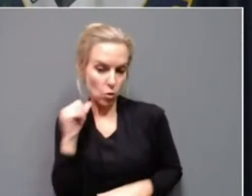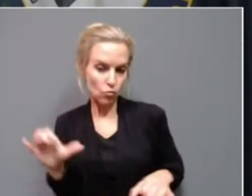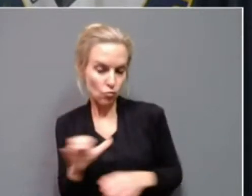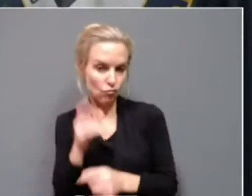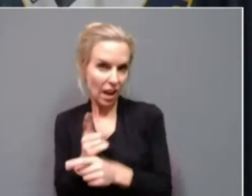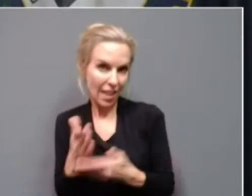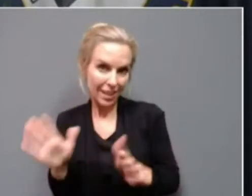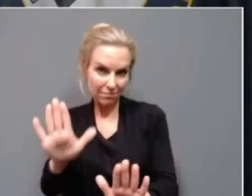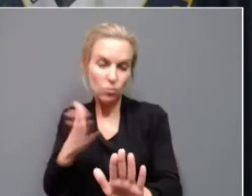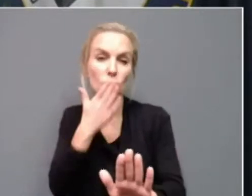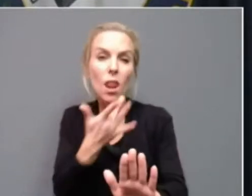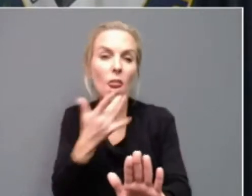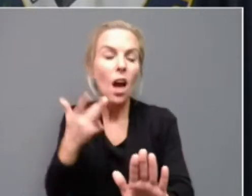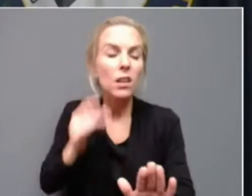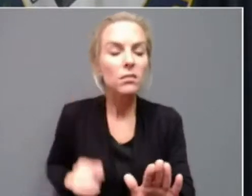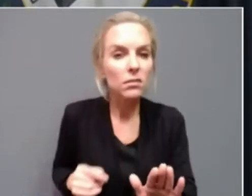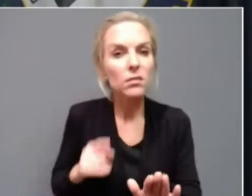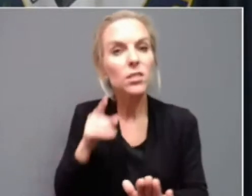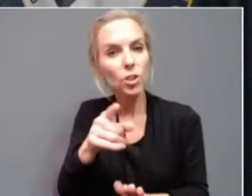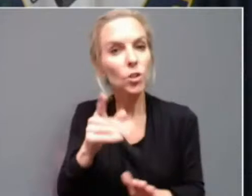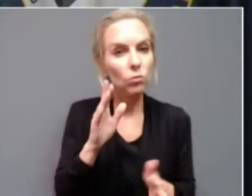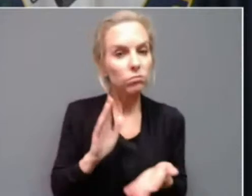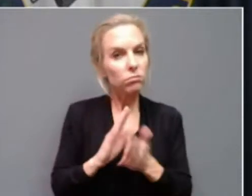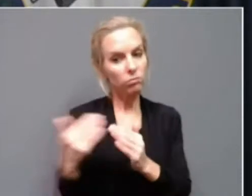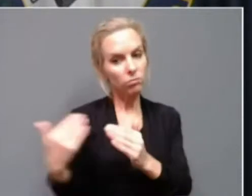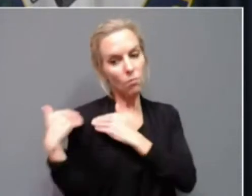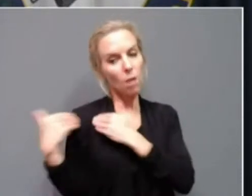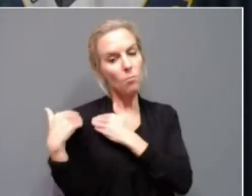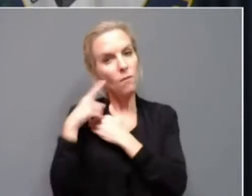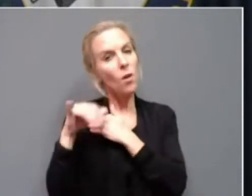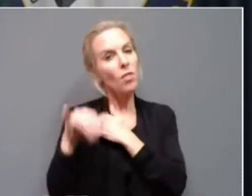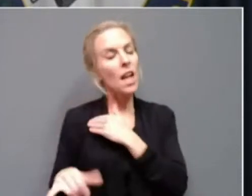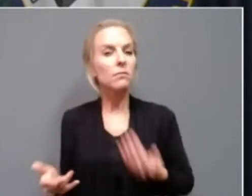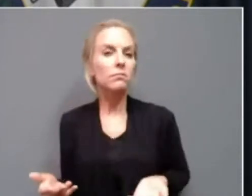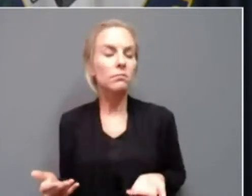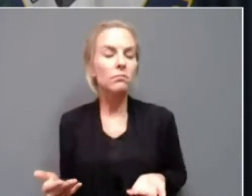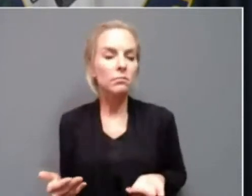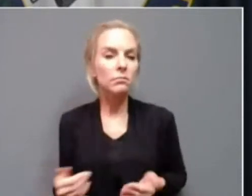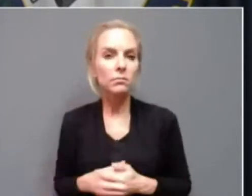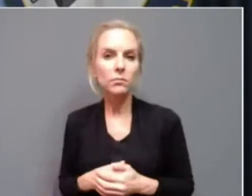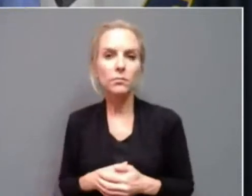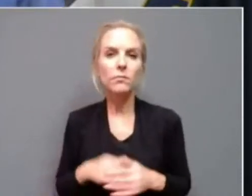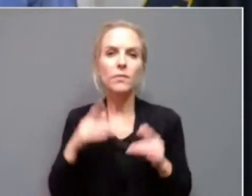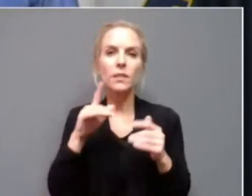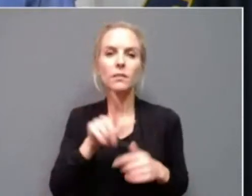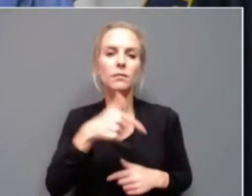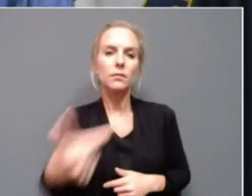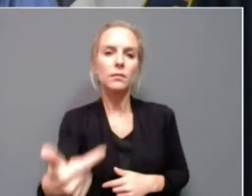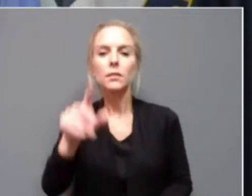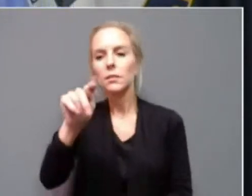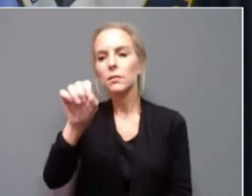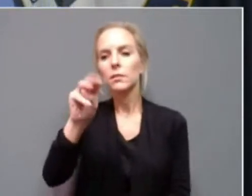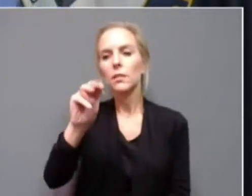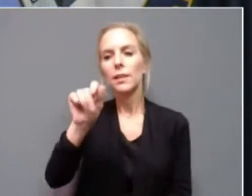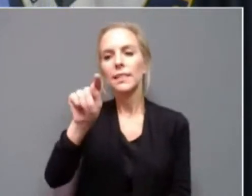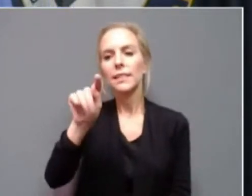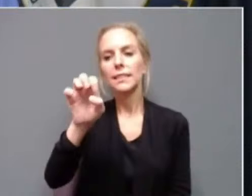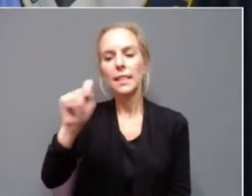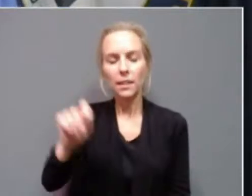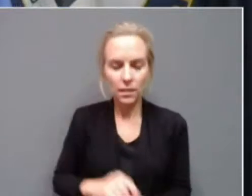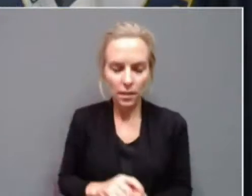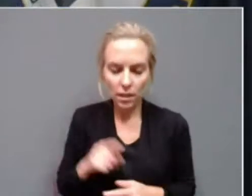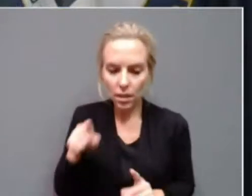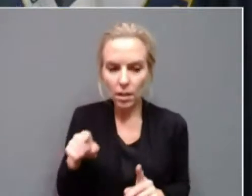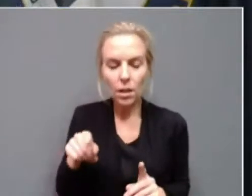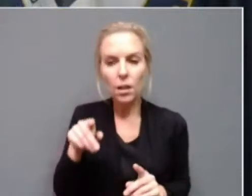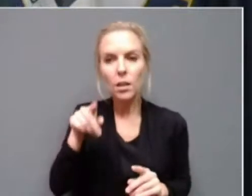luck. I think you'll be held accountable. Tom Latek. Thank you, Governor. COVID memorial there,